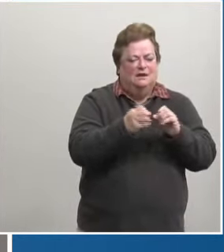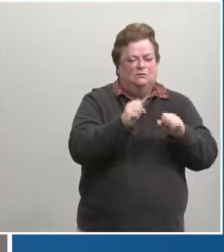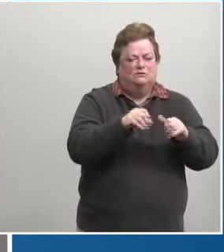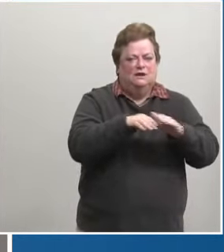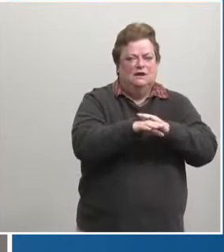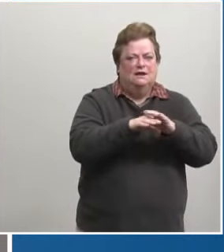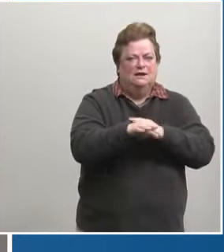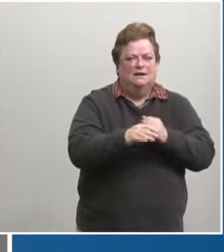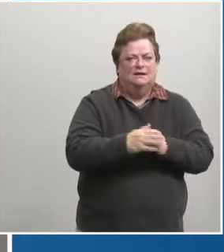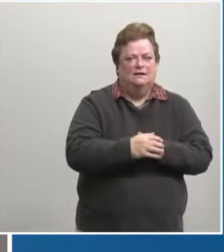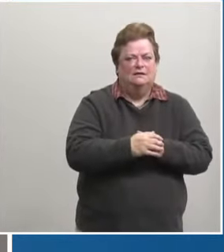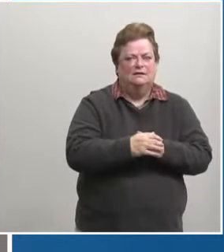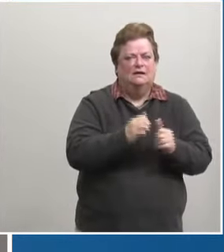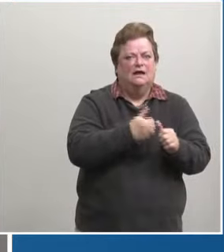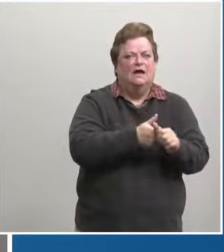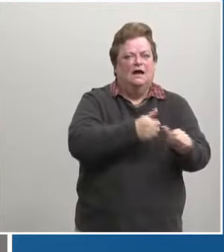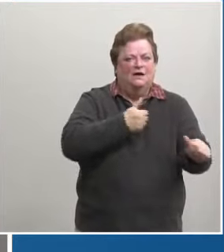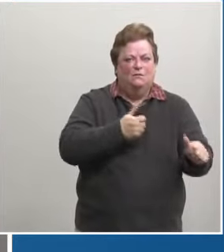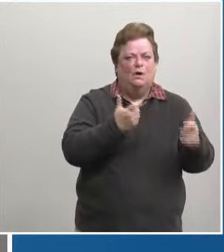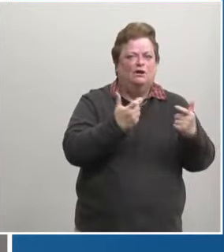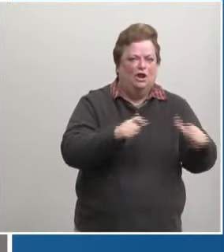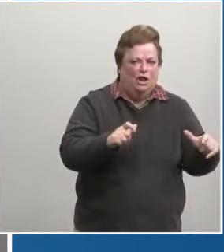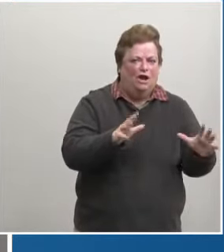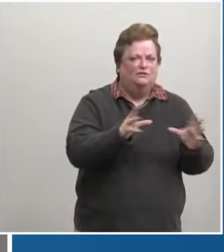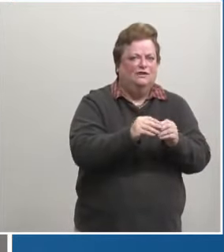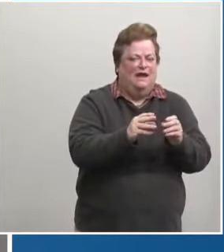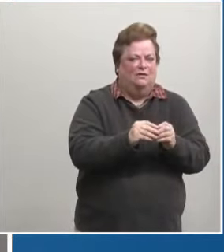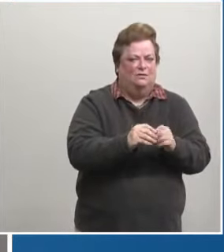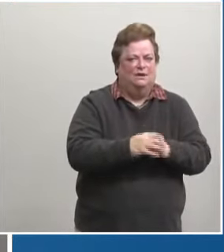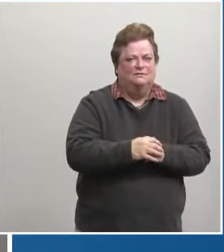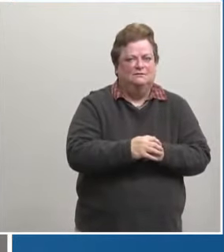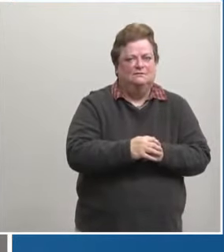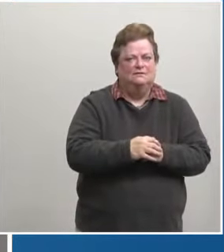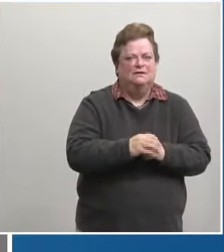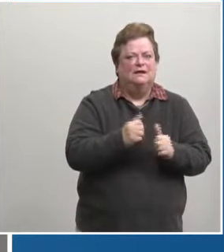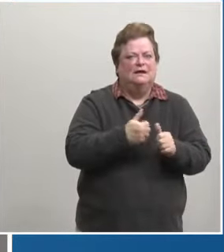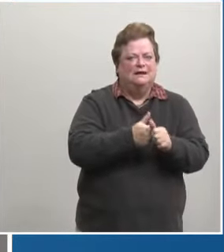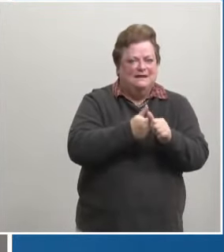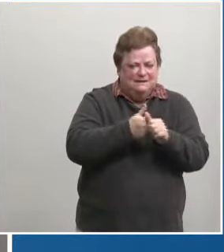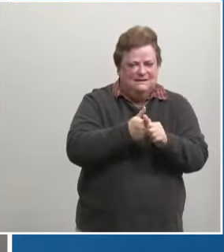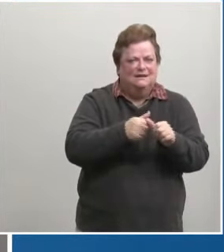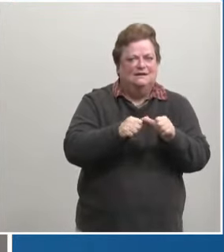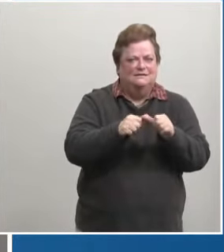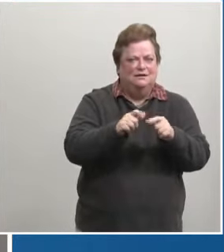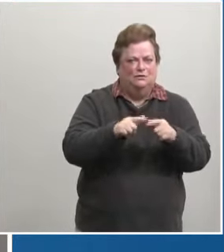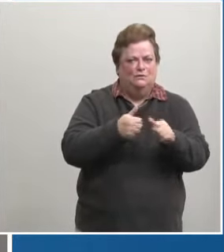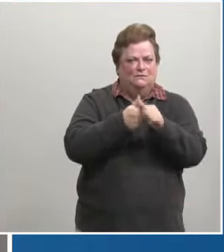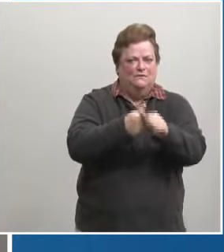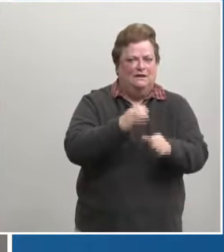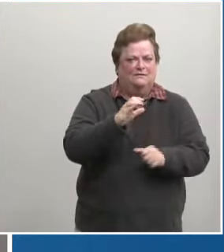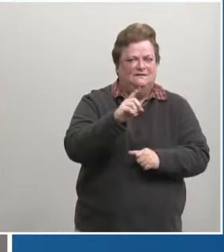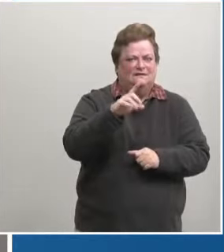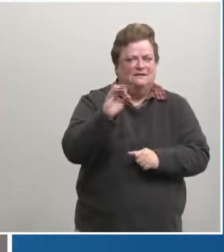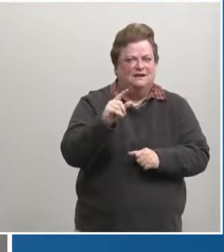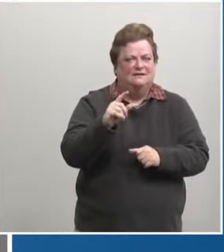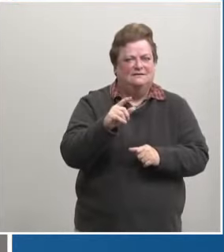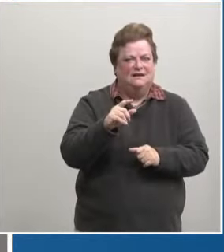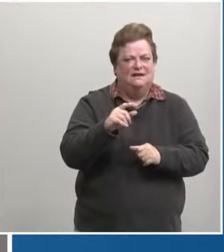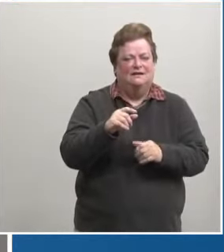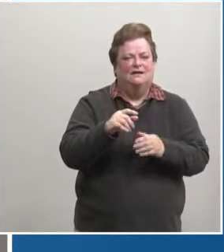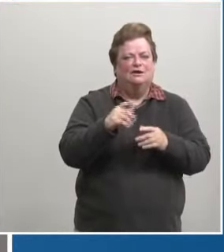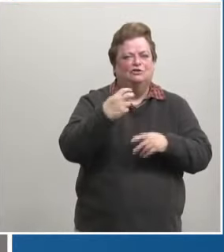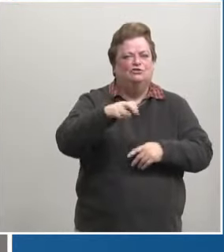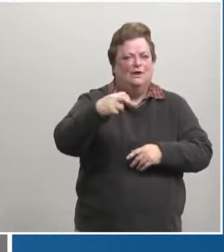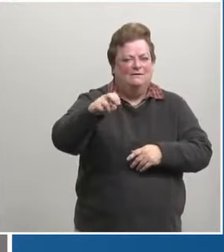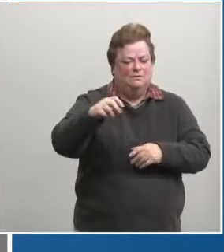are encouraged. Avoid large gatherings. Continue to follow the CDC travel guidelines. We have